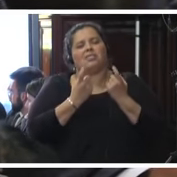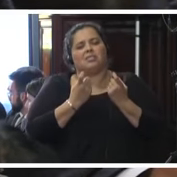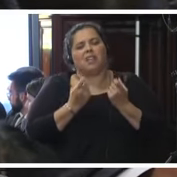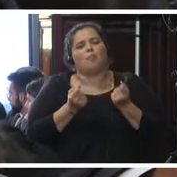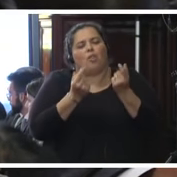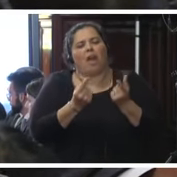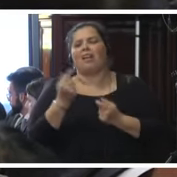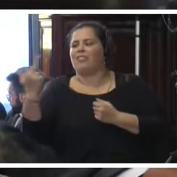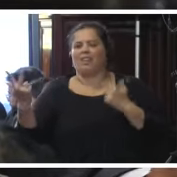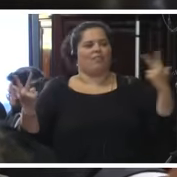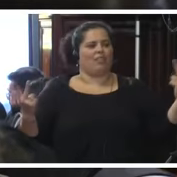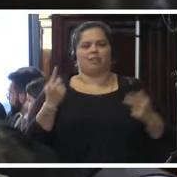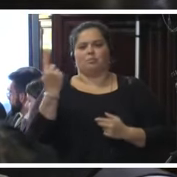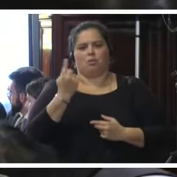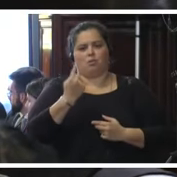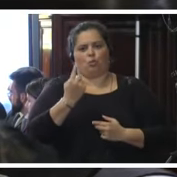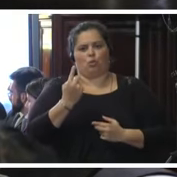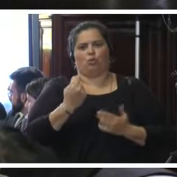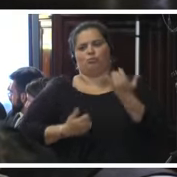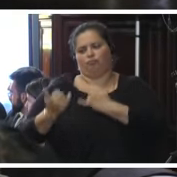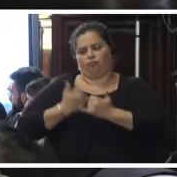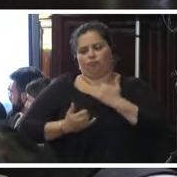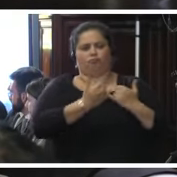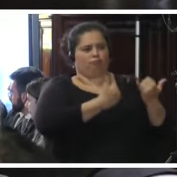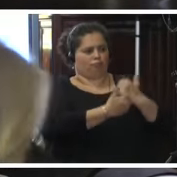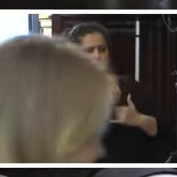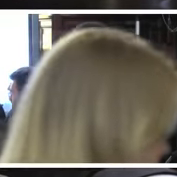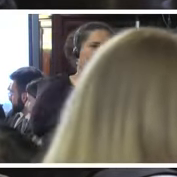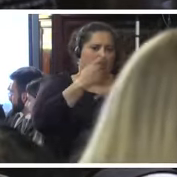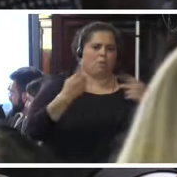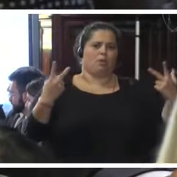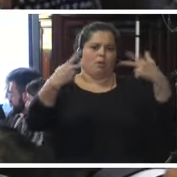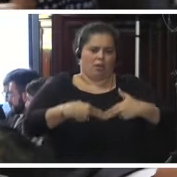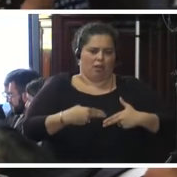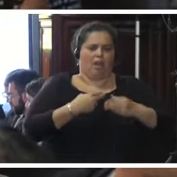3 minutes, because we have to eat and we have to meet at two.